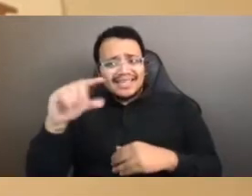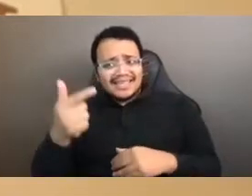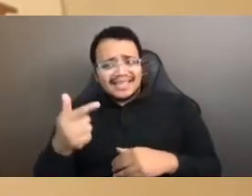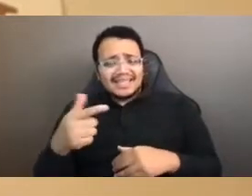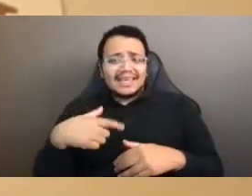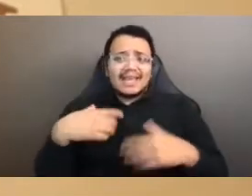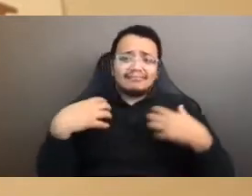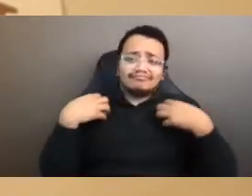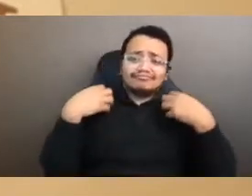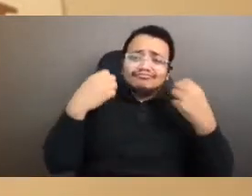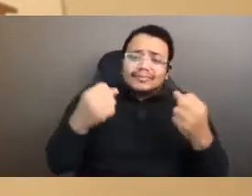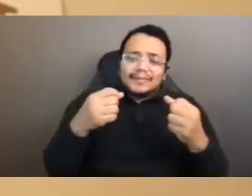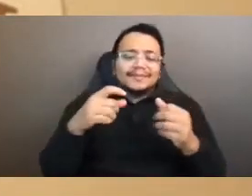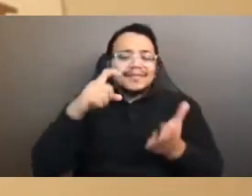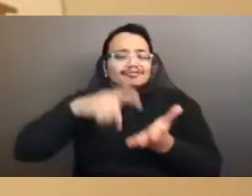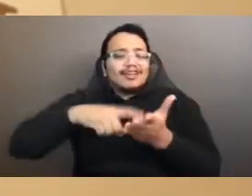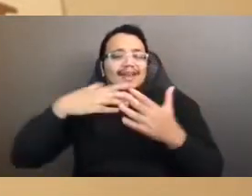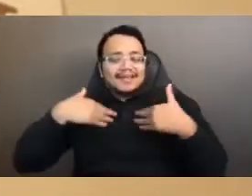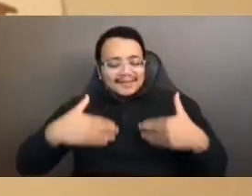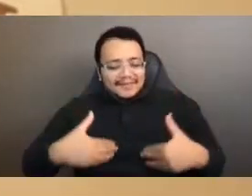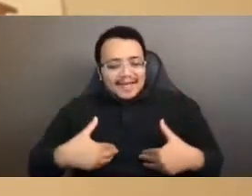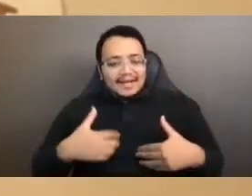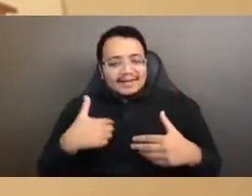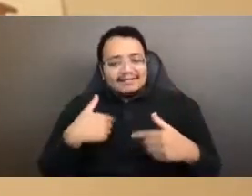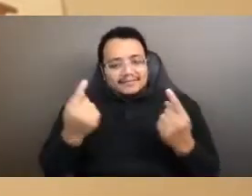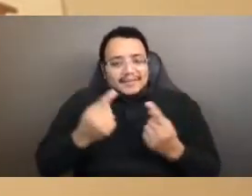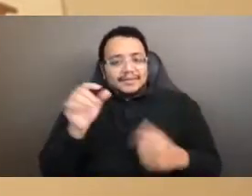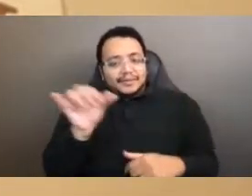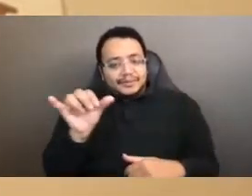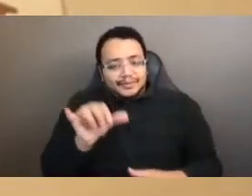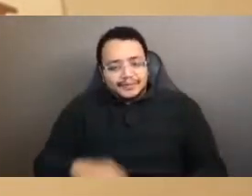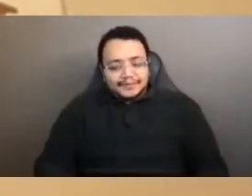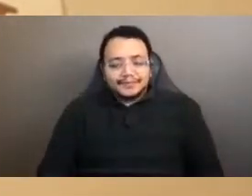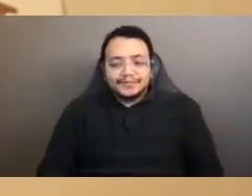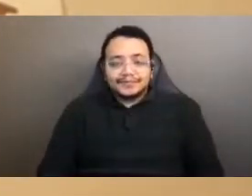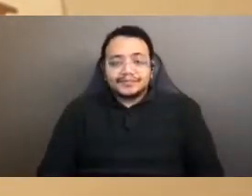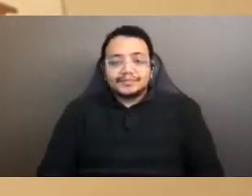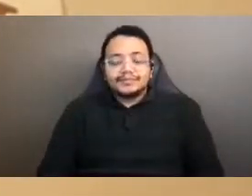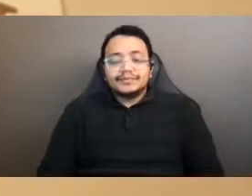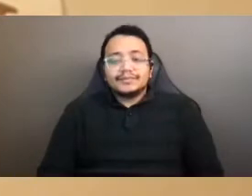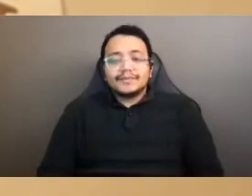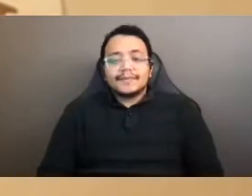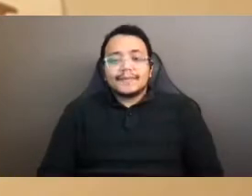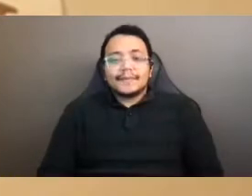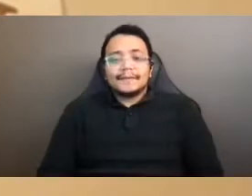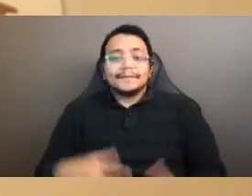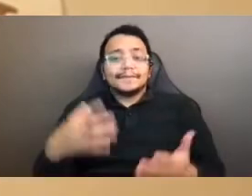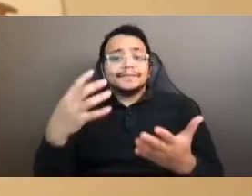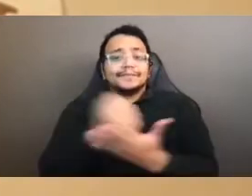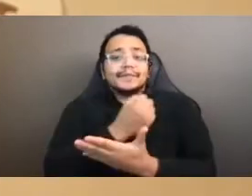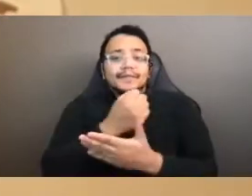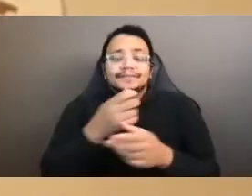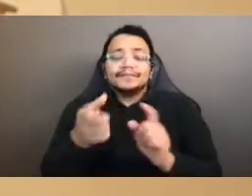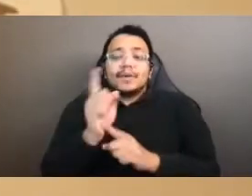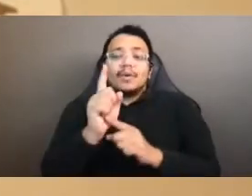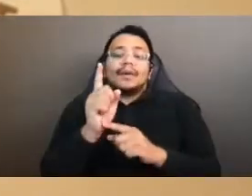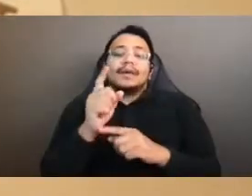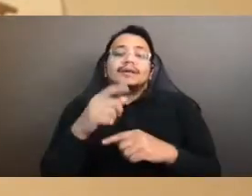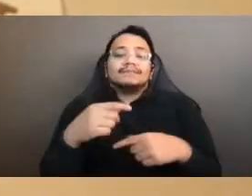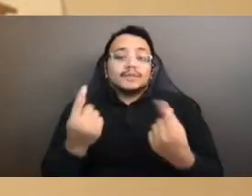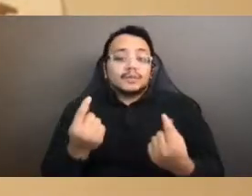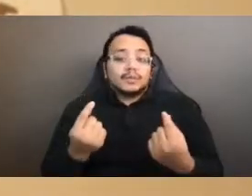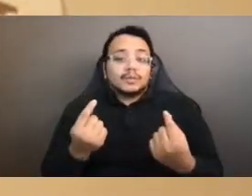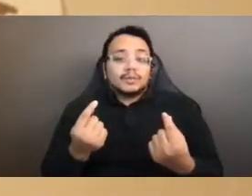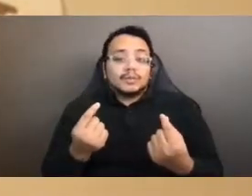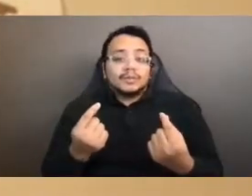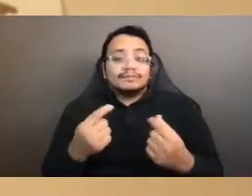too. So with that said, I just want to take a brief moment and invite everybody to just,